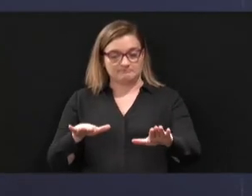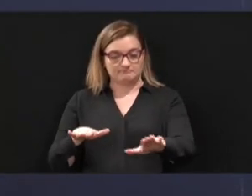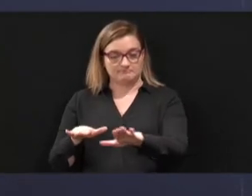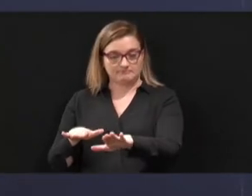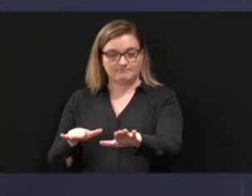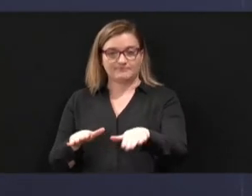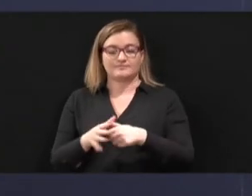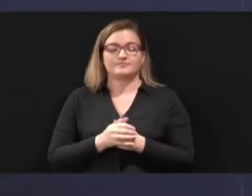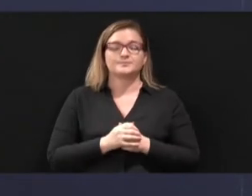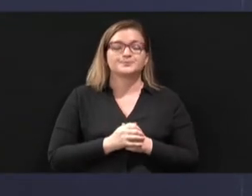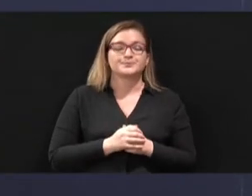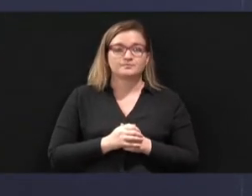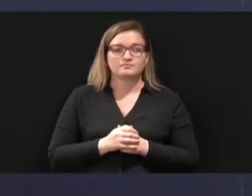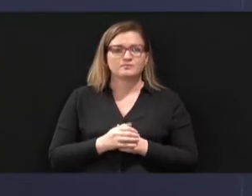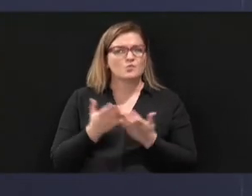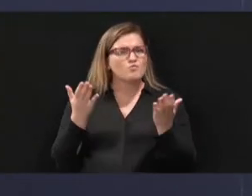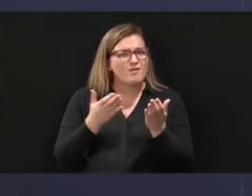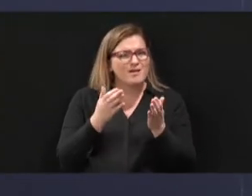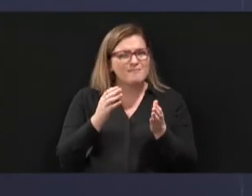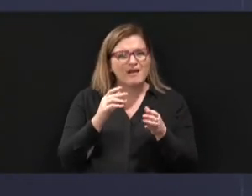and they said, well, what about the P?